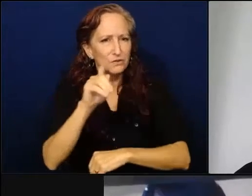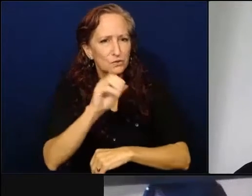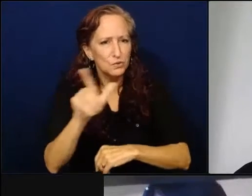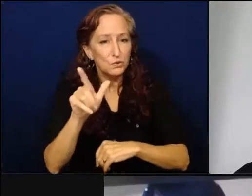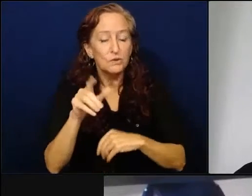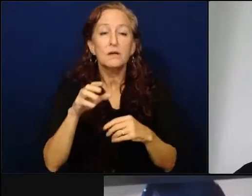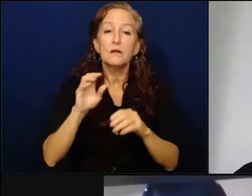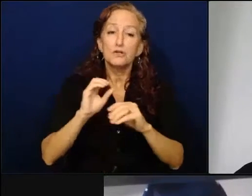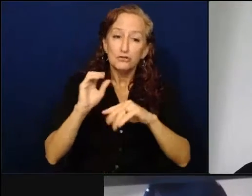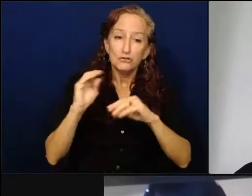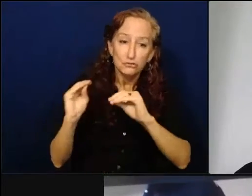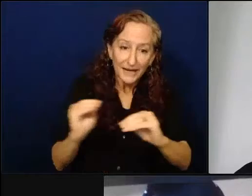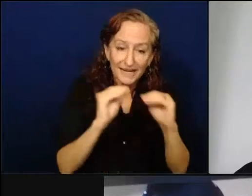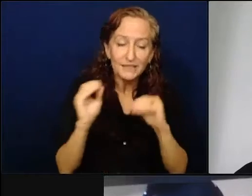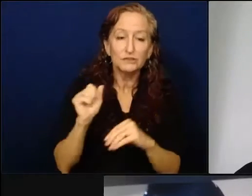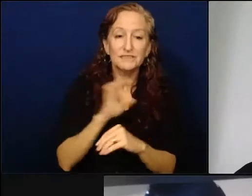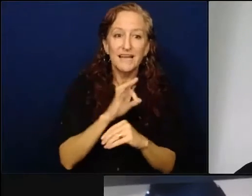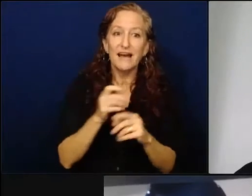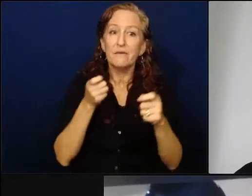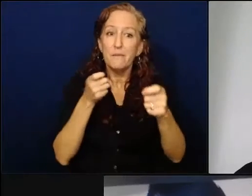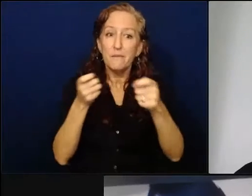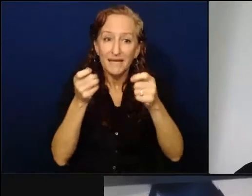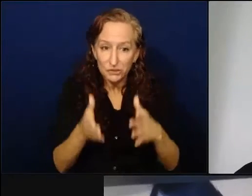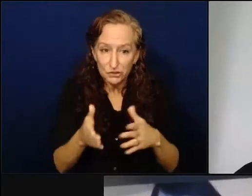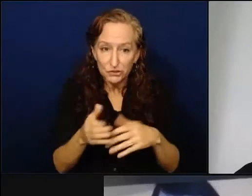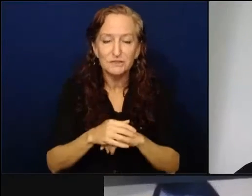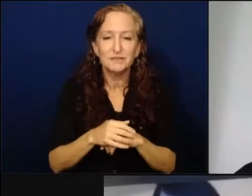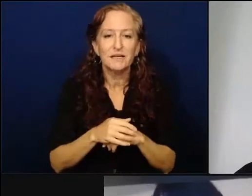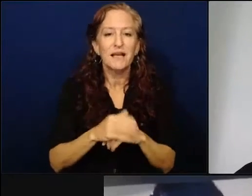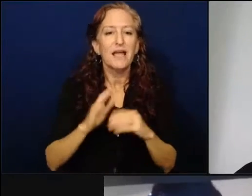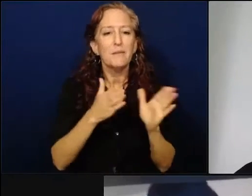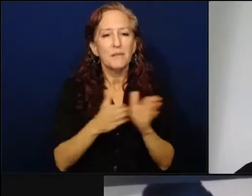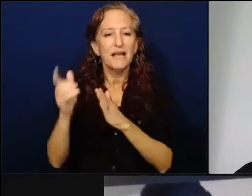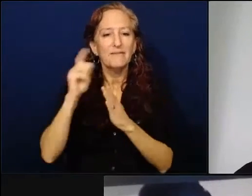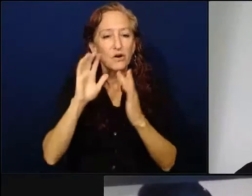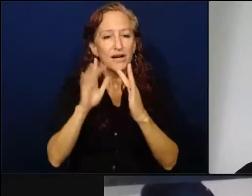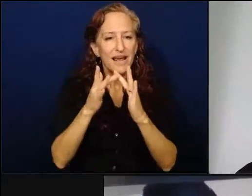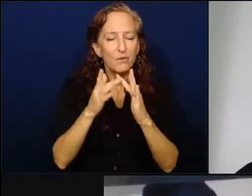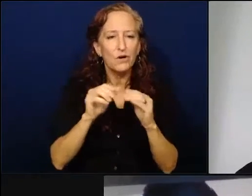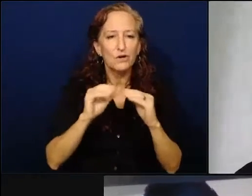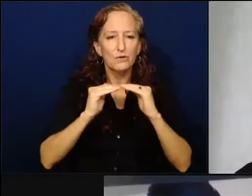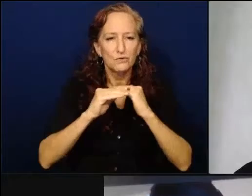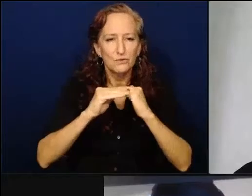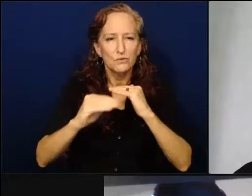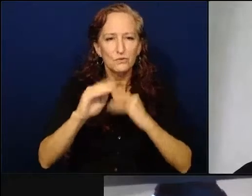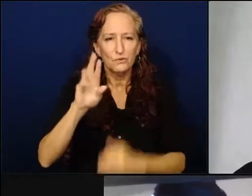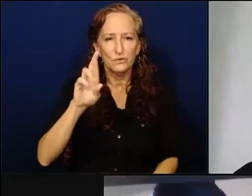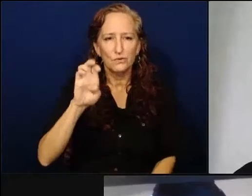staff, especially your managers, and plan for network resiliencies. I also learned, Rathna, for